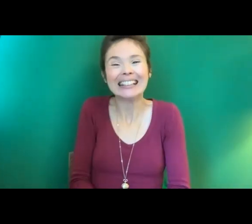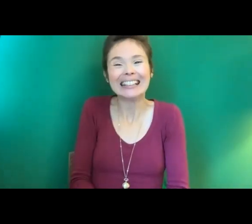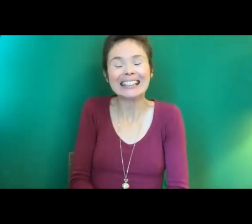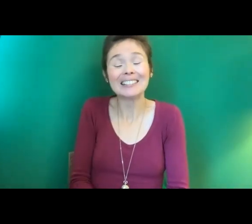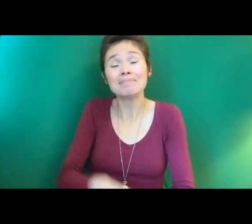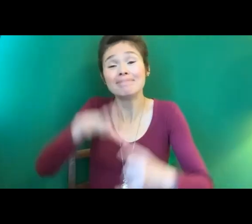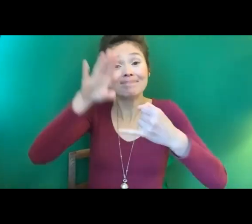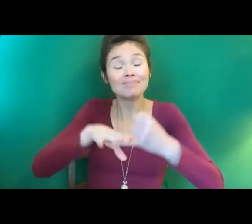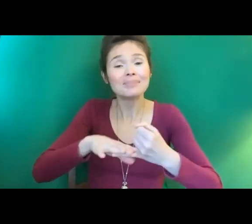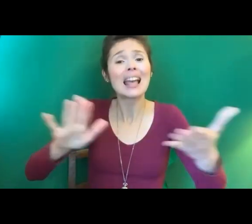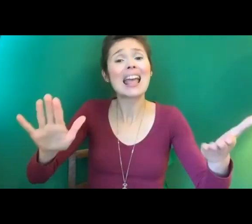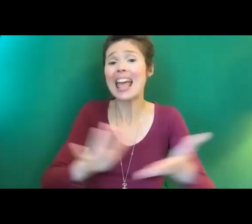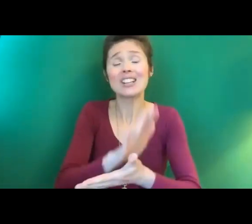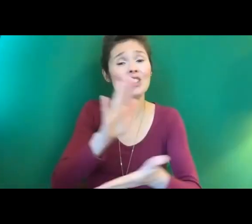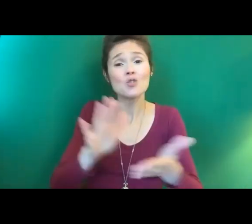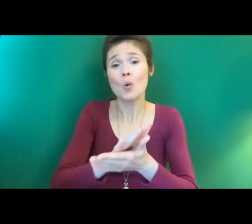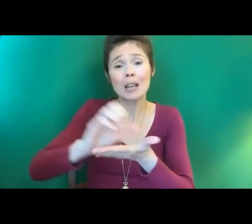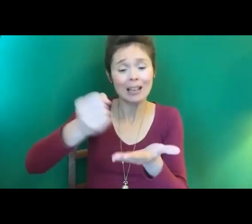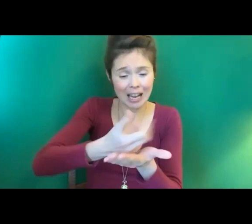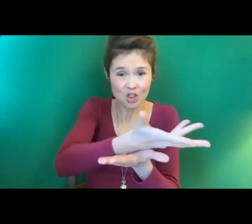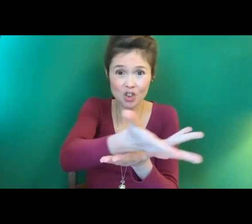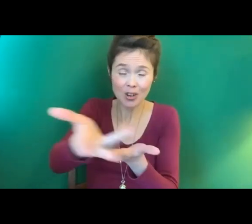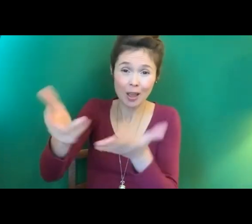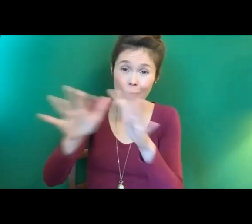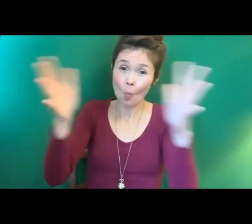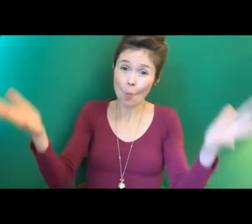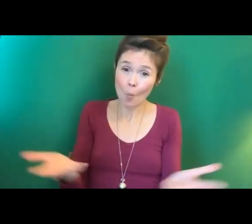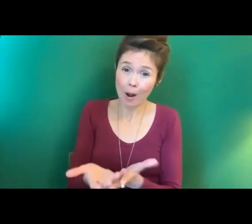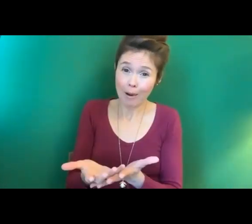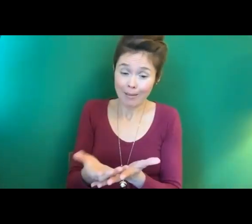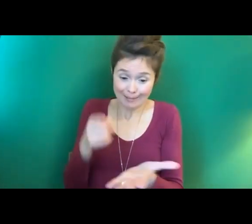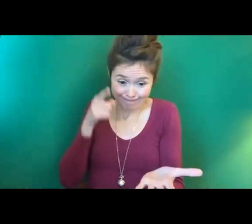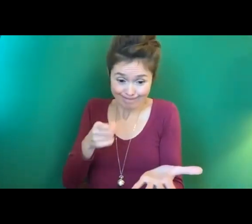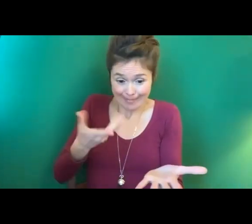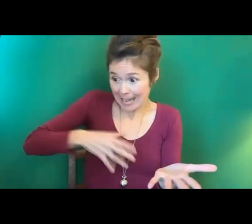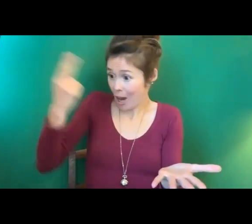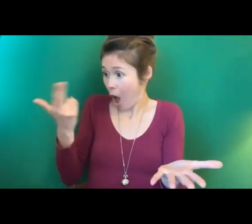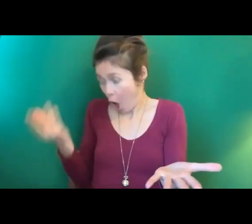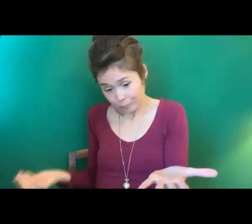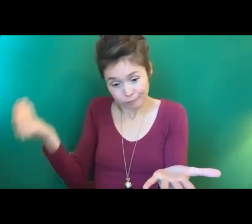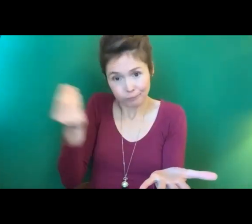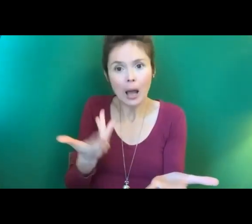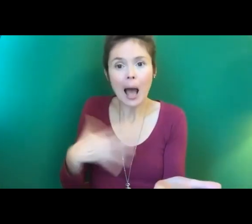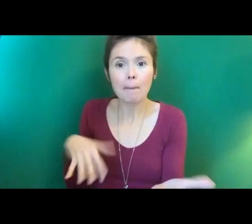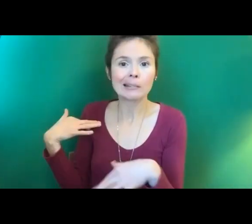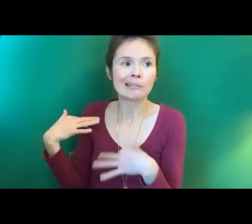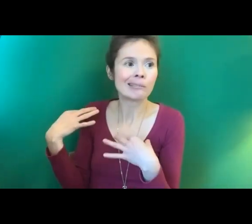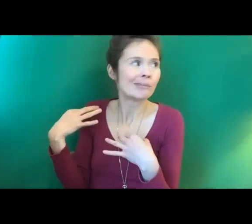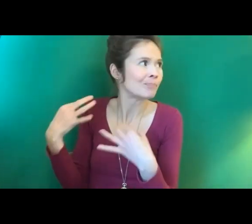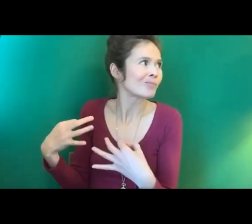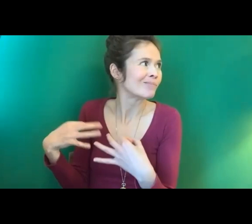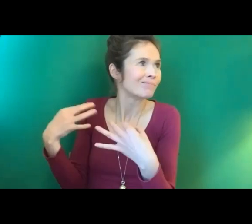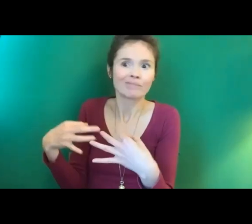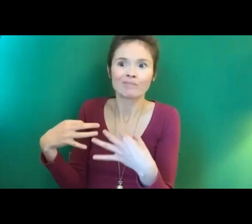it and share it. The world needs to hear your art. Don't put it off, because I put it off. I didn't